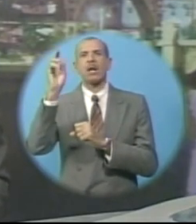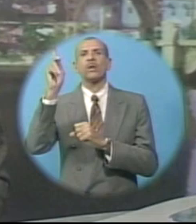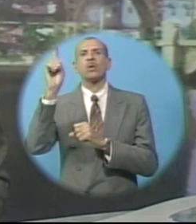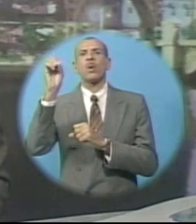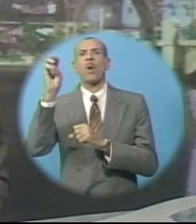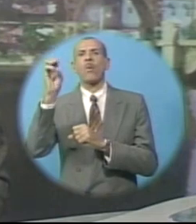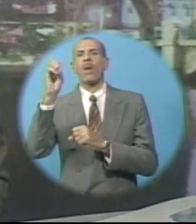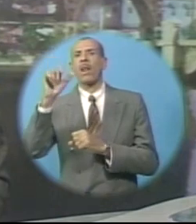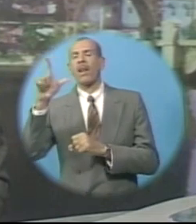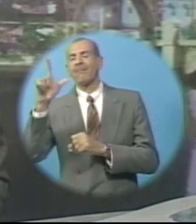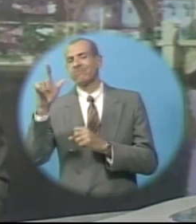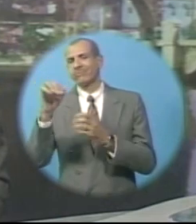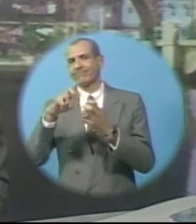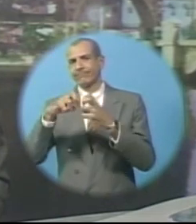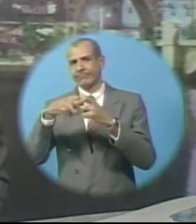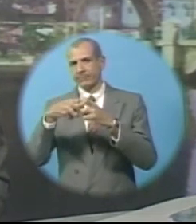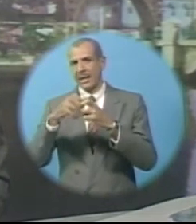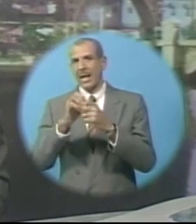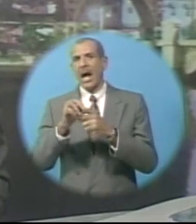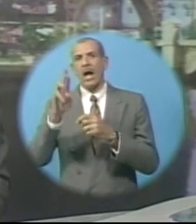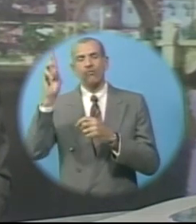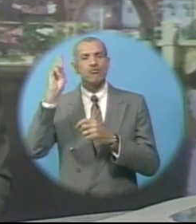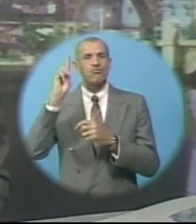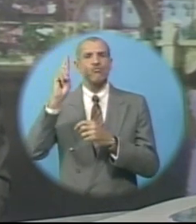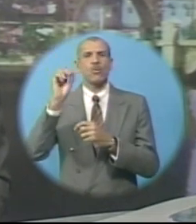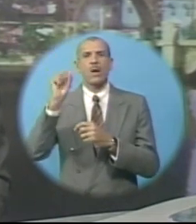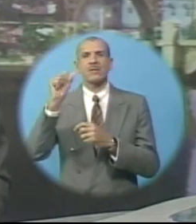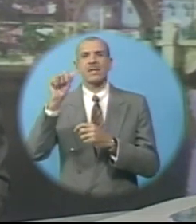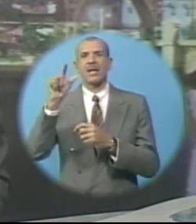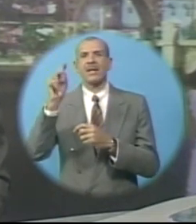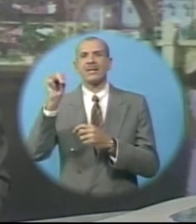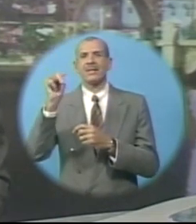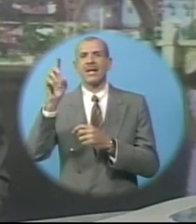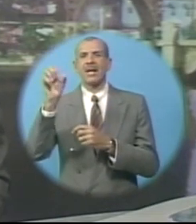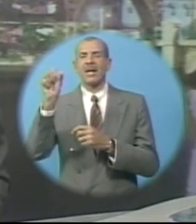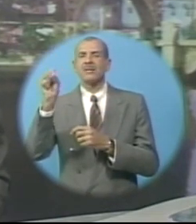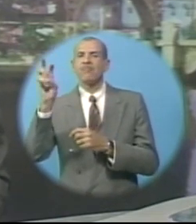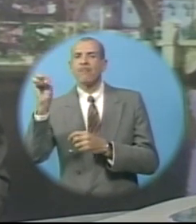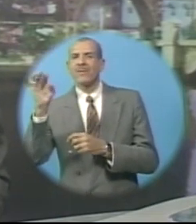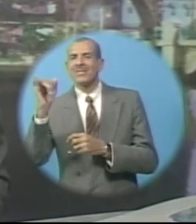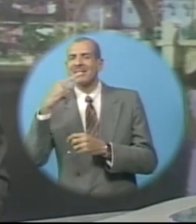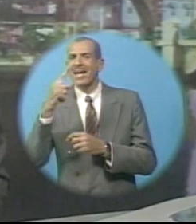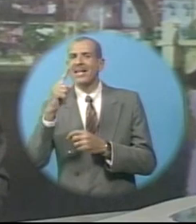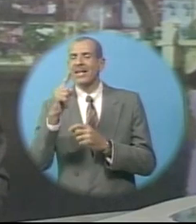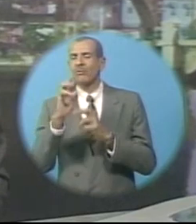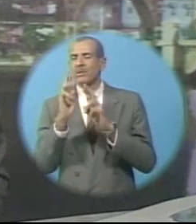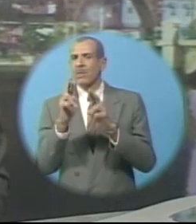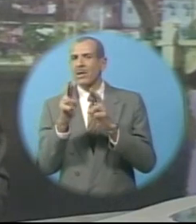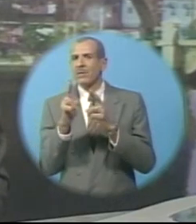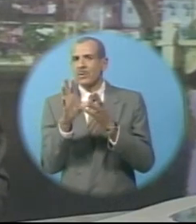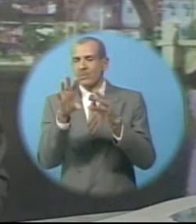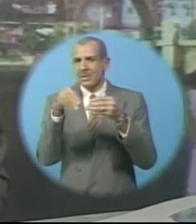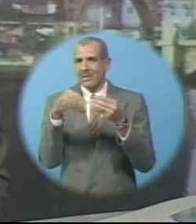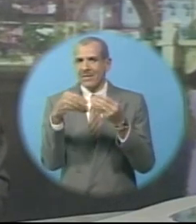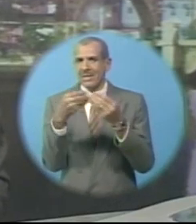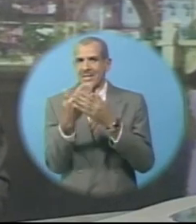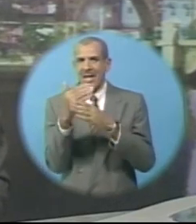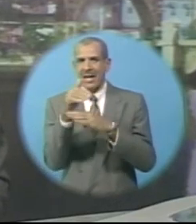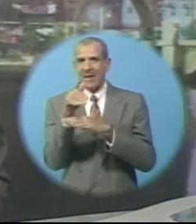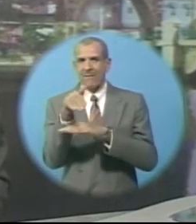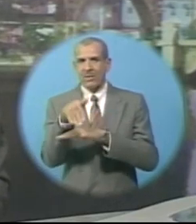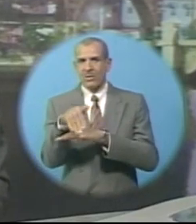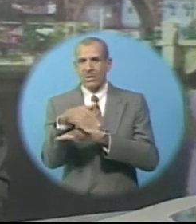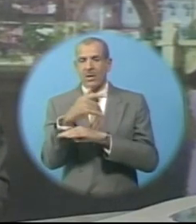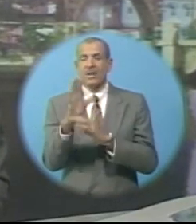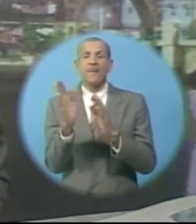General Secretary of the NUPW, Rosalind Smith, says correspondence from the PAD was received this afternoon following a